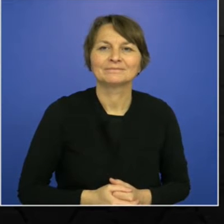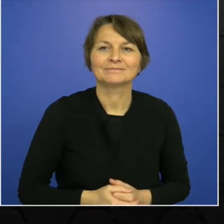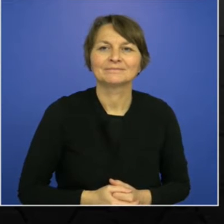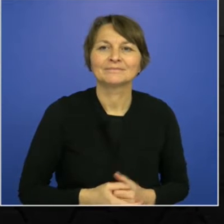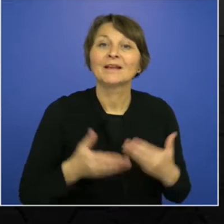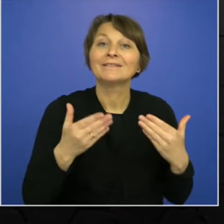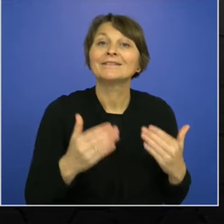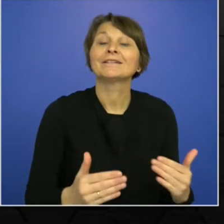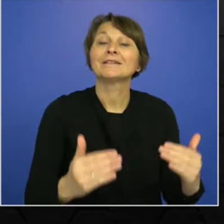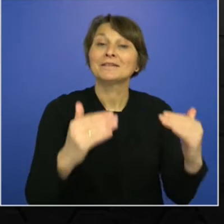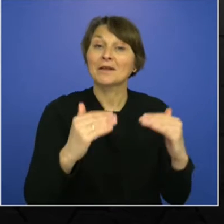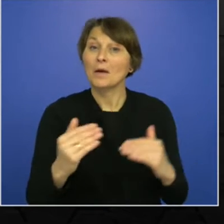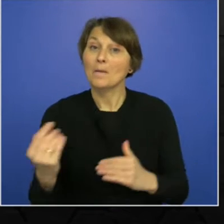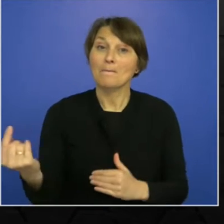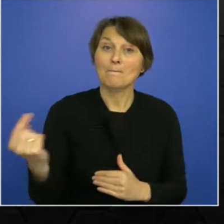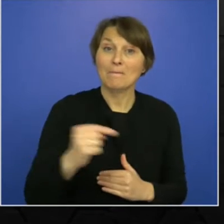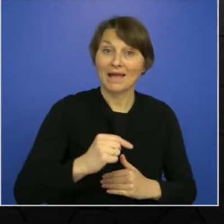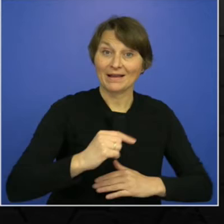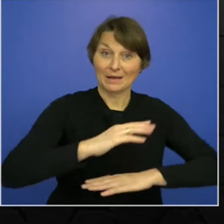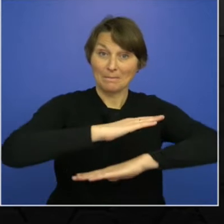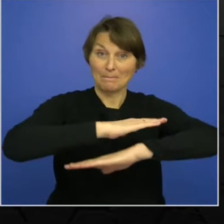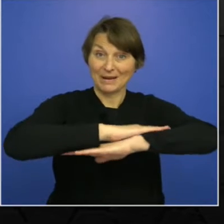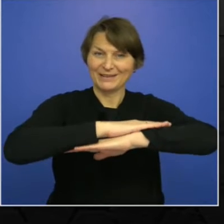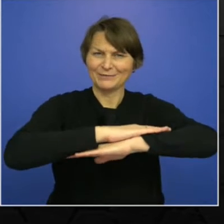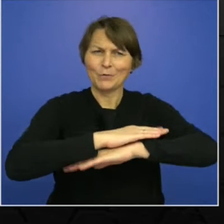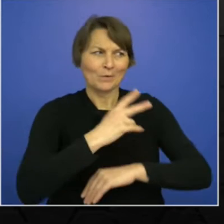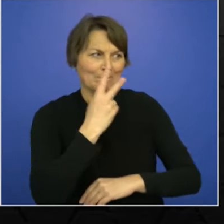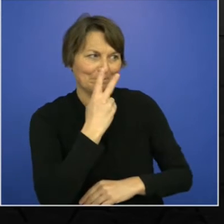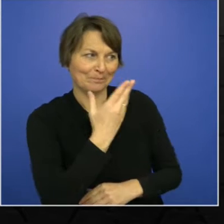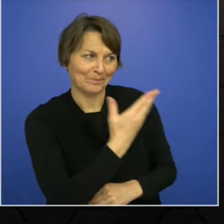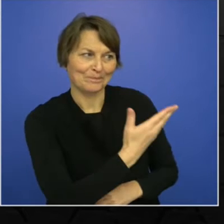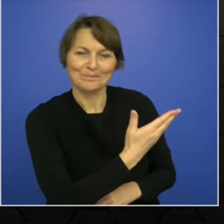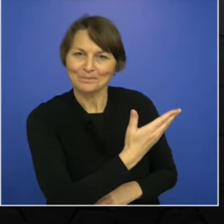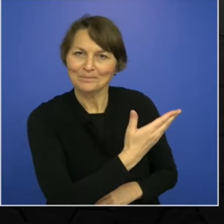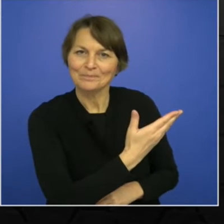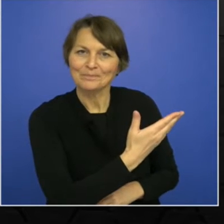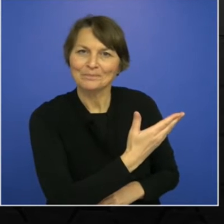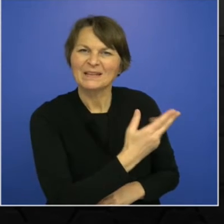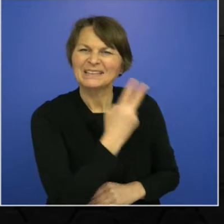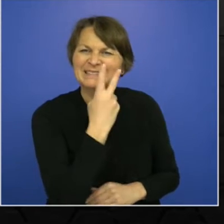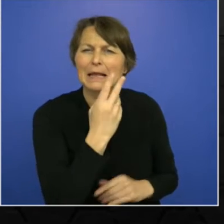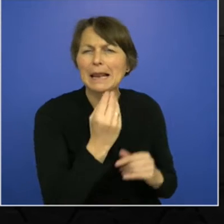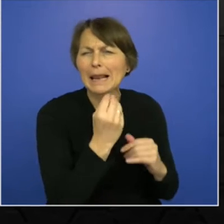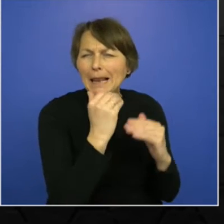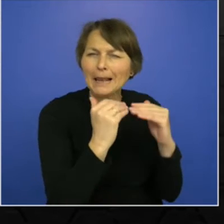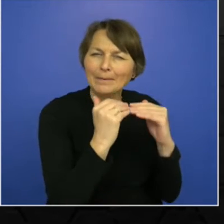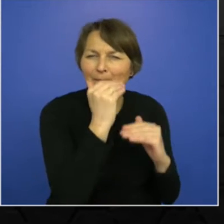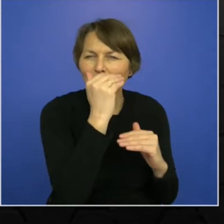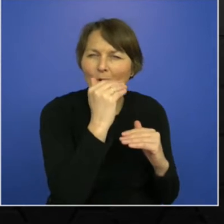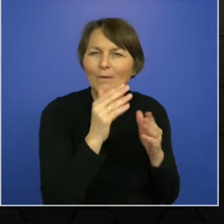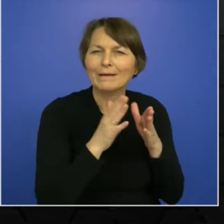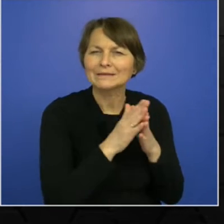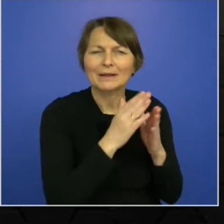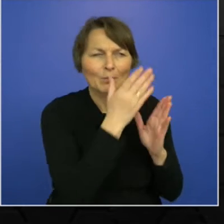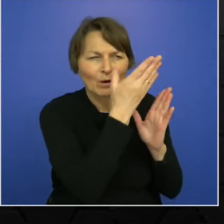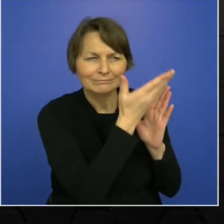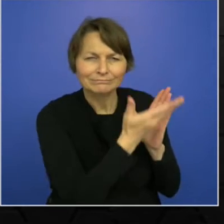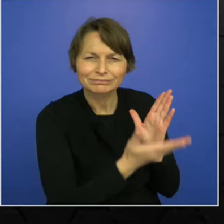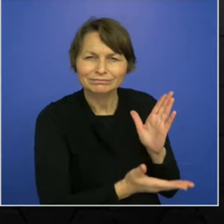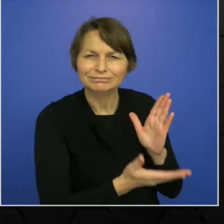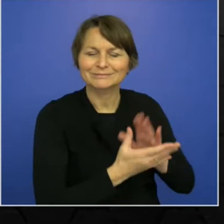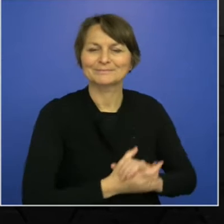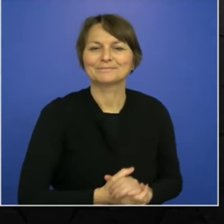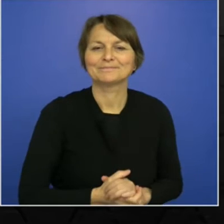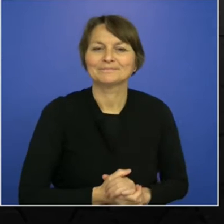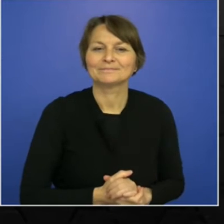platform so that we can explain a little bit more about what are our capabilities here. So the first thing are